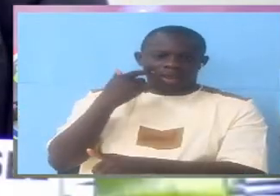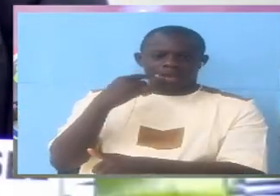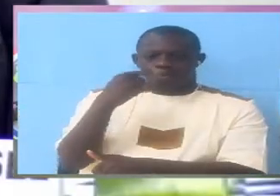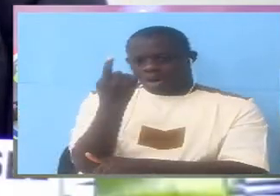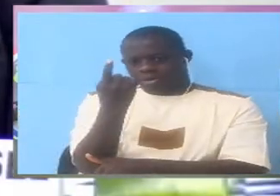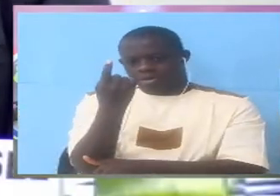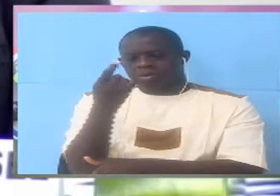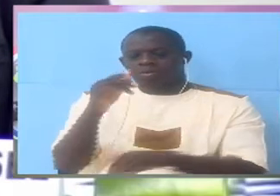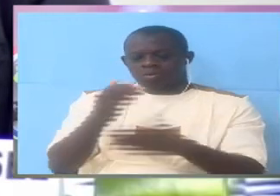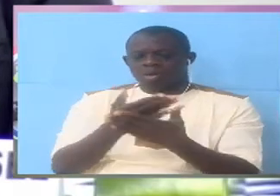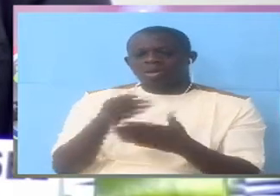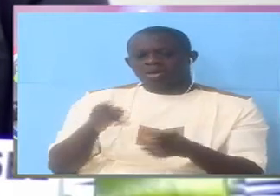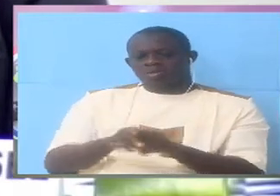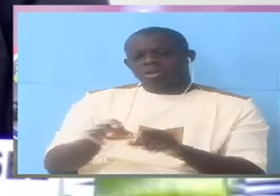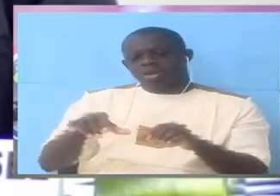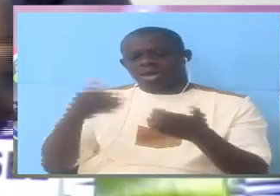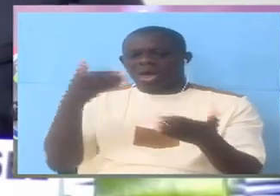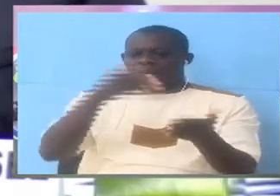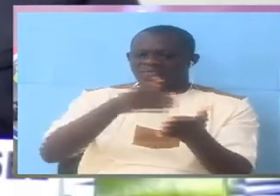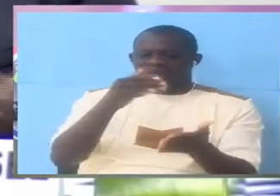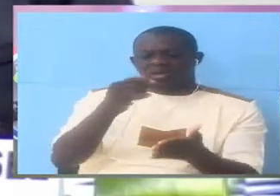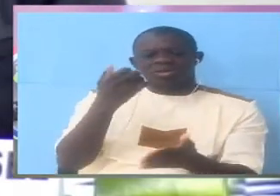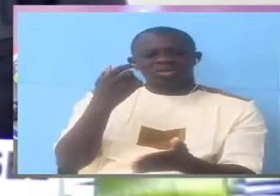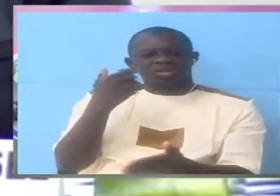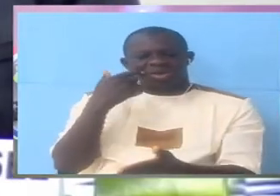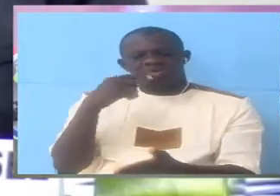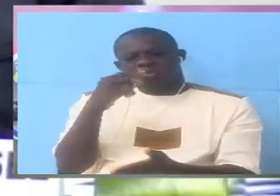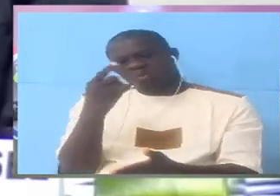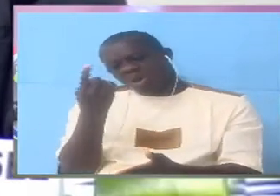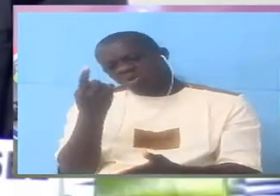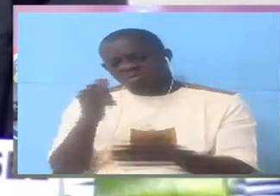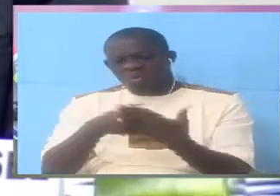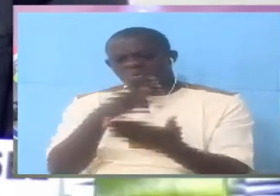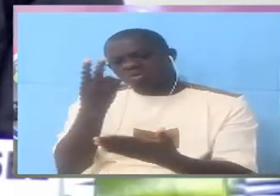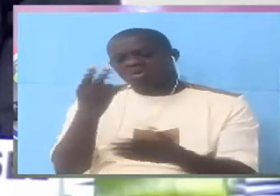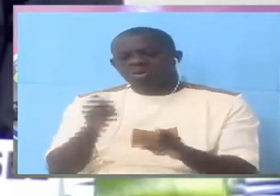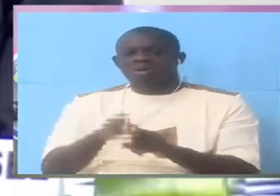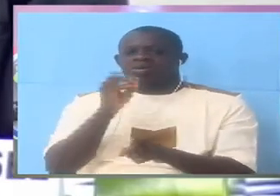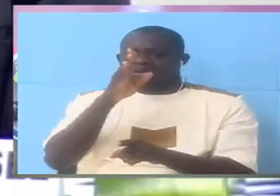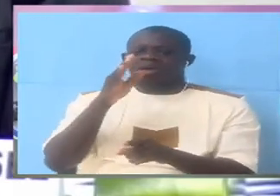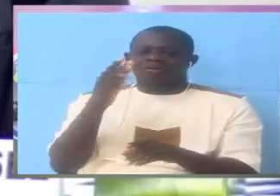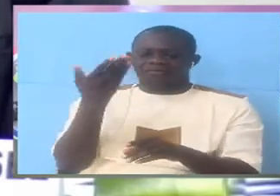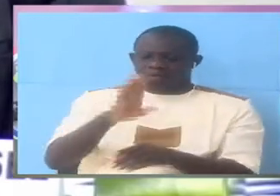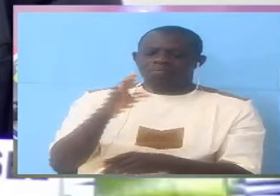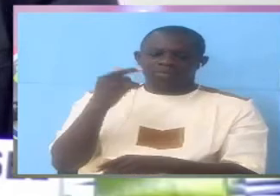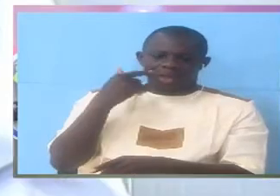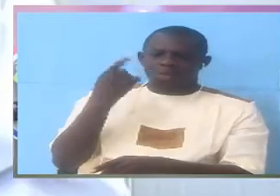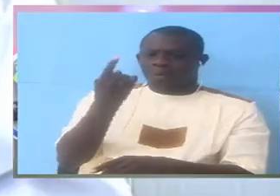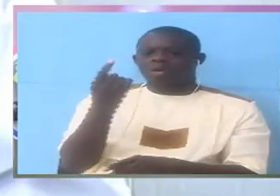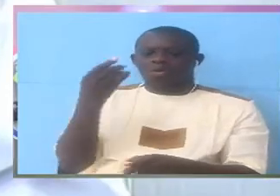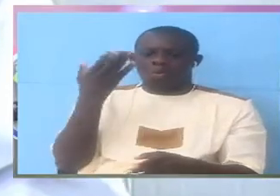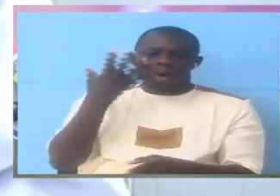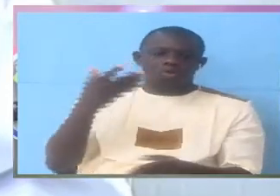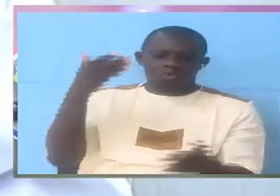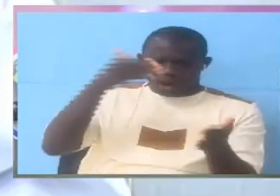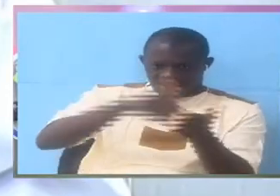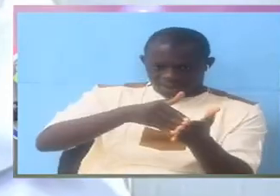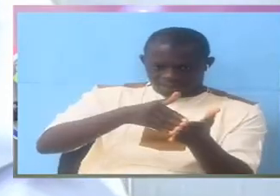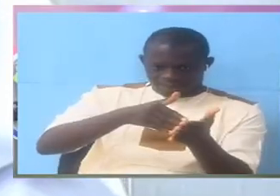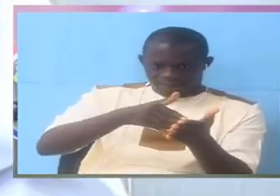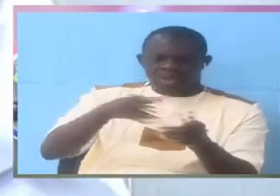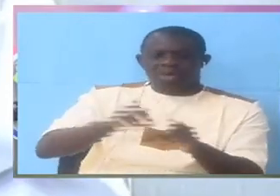two. Well, you said from day one, when you arrived, that is what you saw. Yes. From our day.